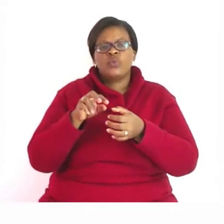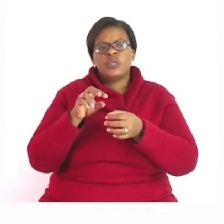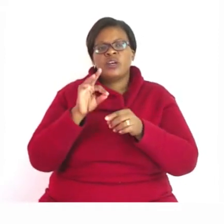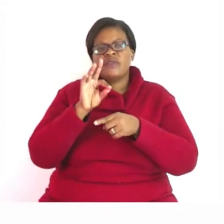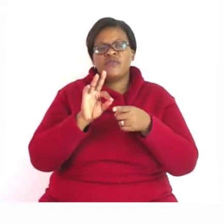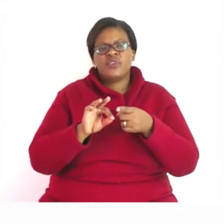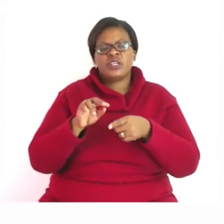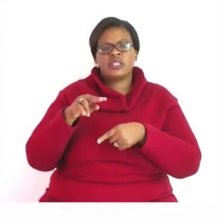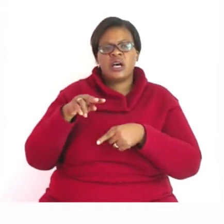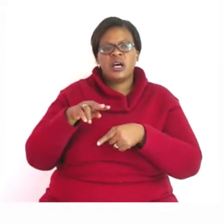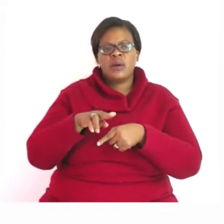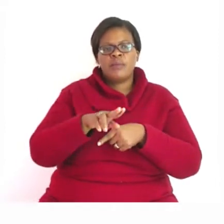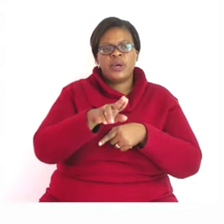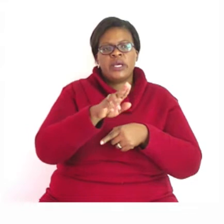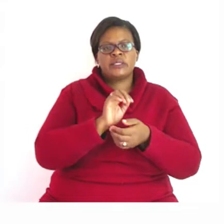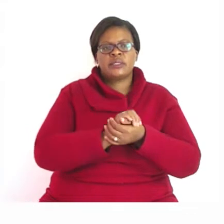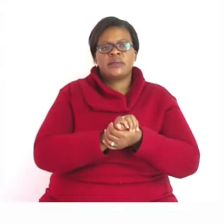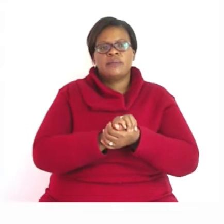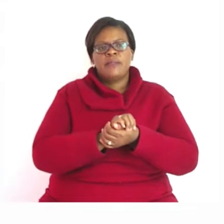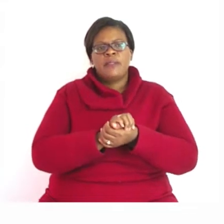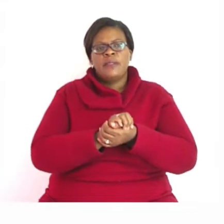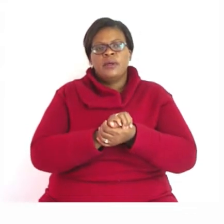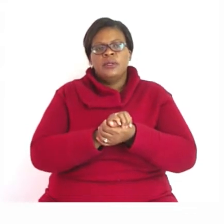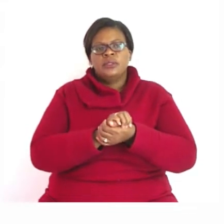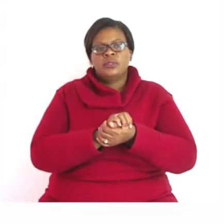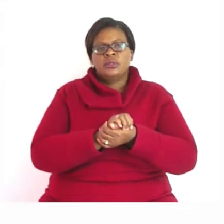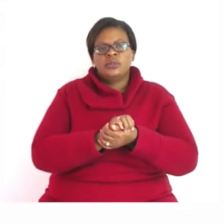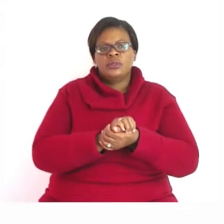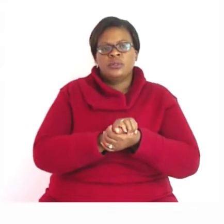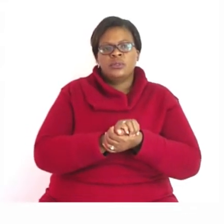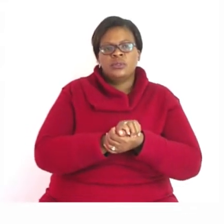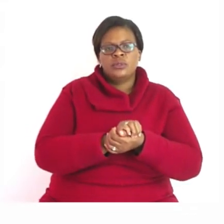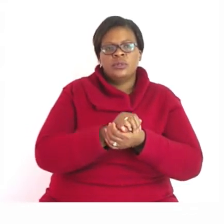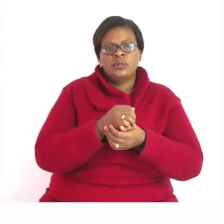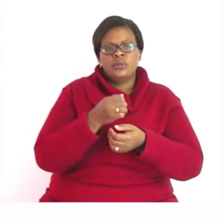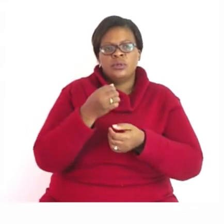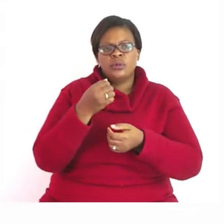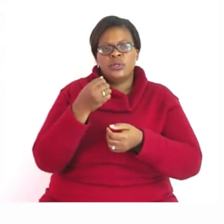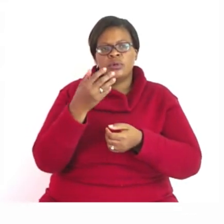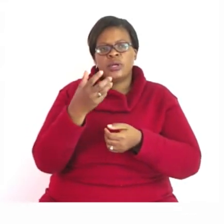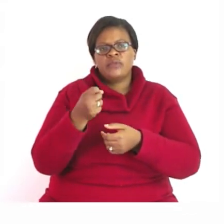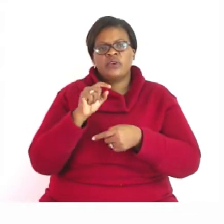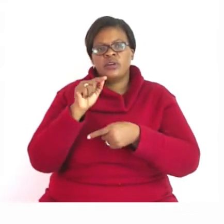method, this is a repeated division,